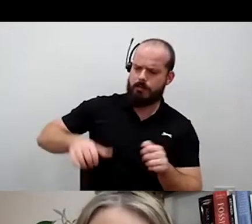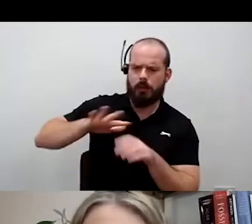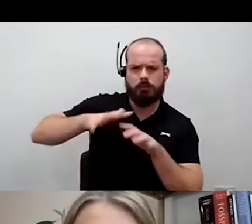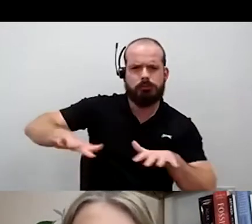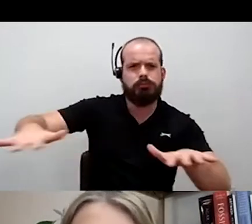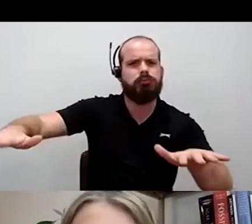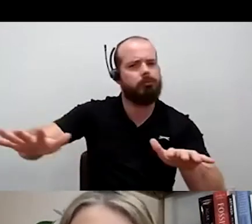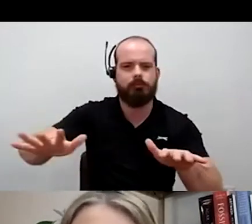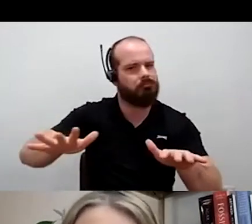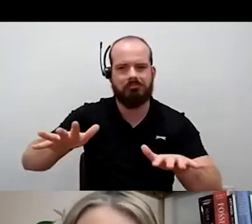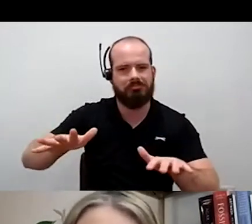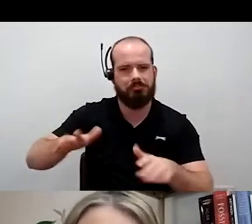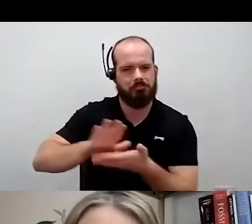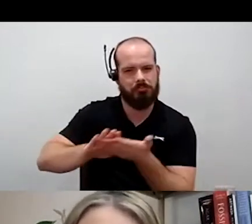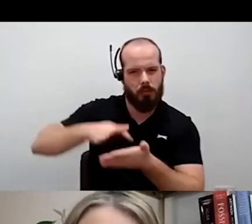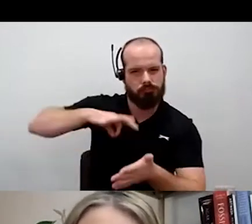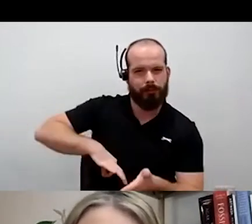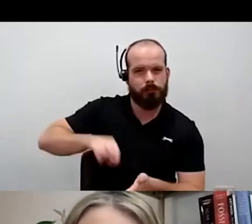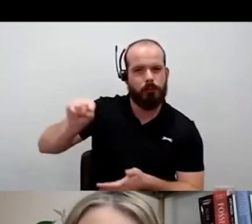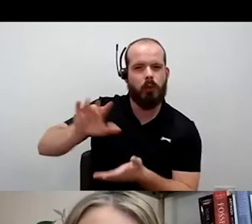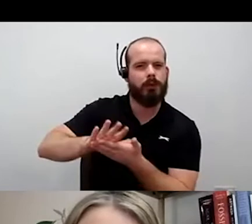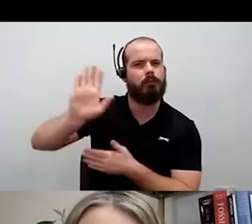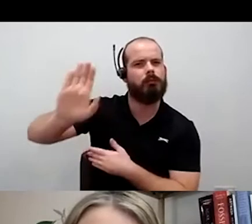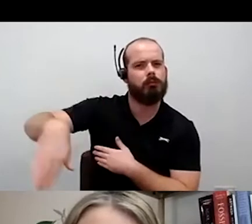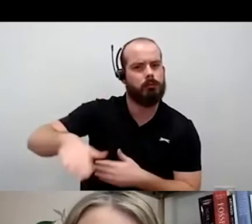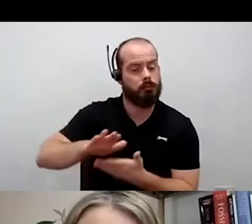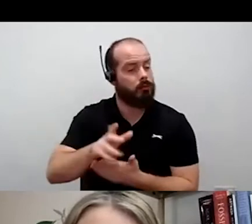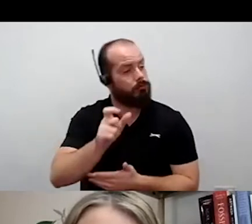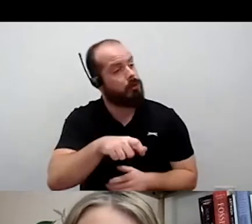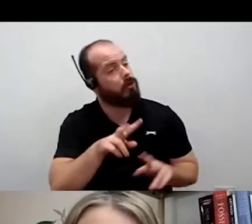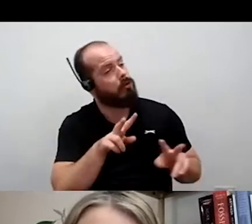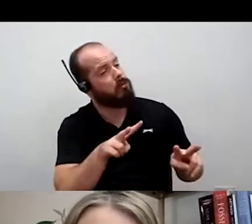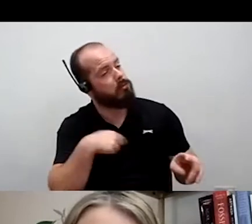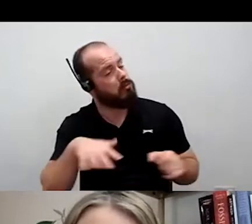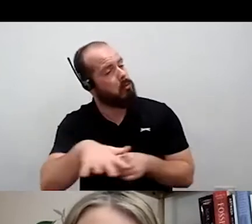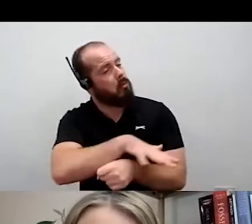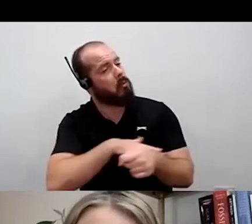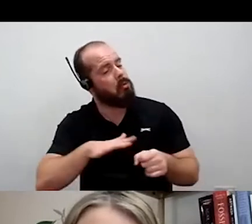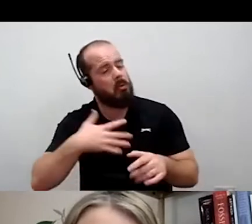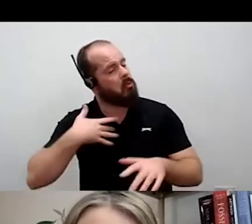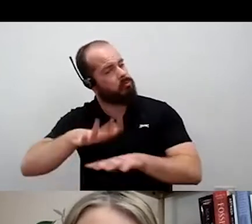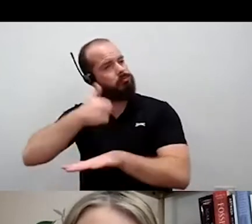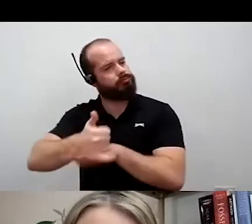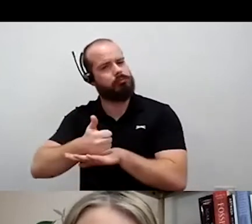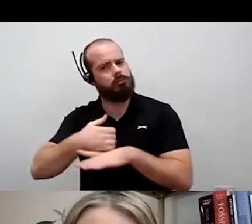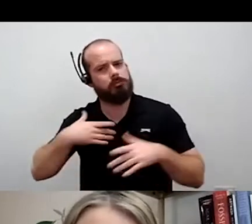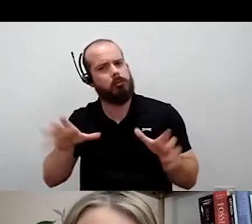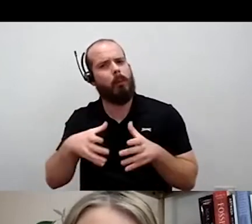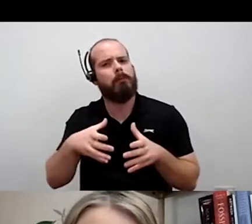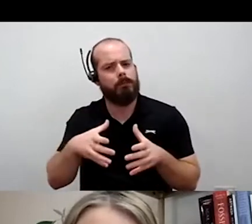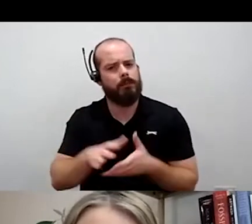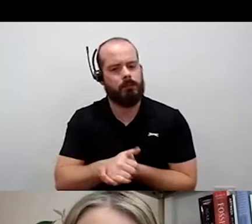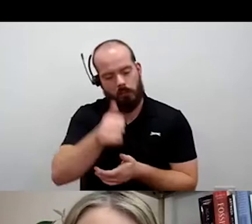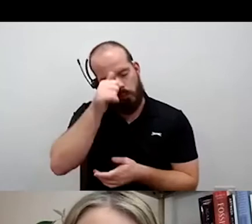make profit from. So people did it themselves, and certainly the Germans among us, they